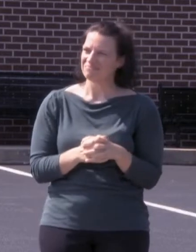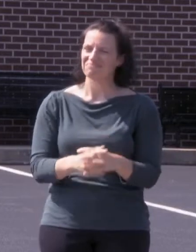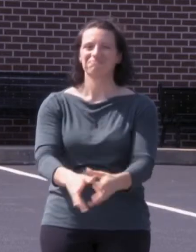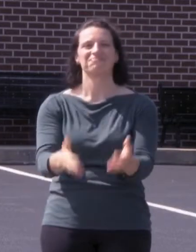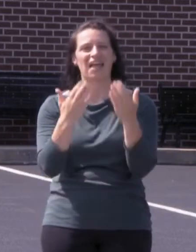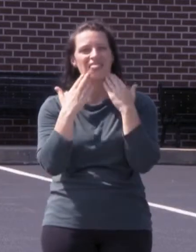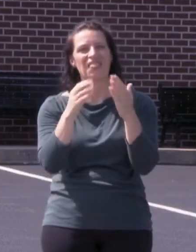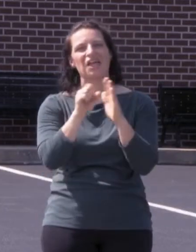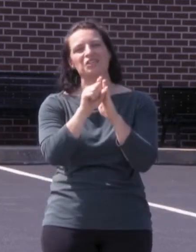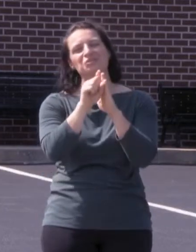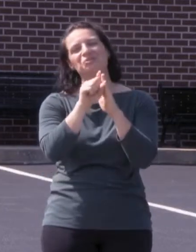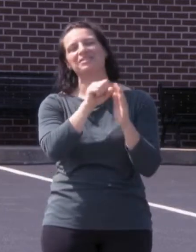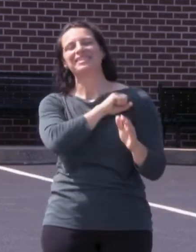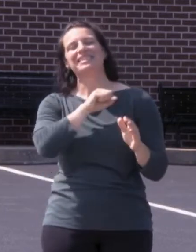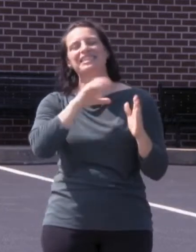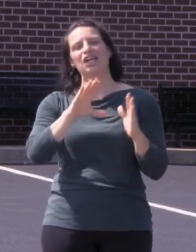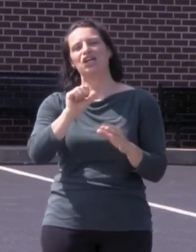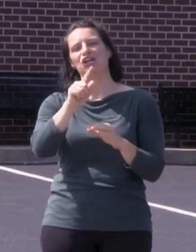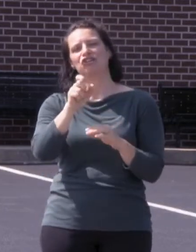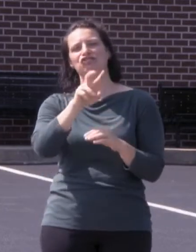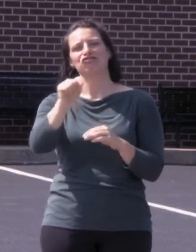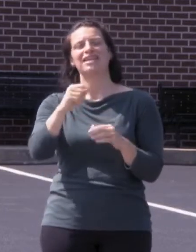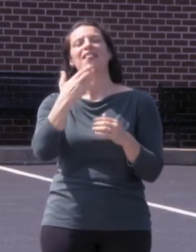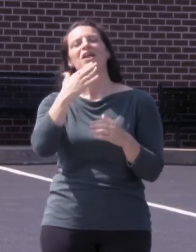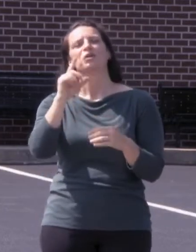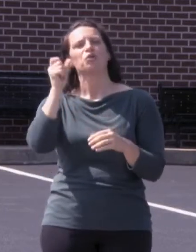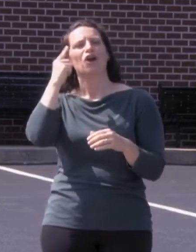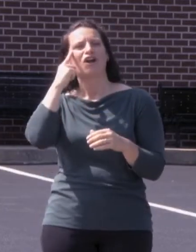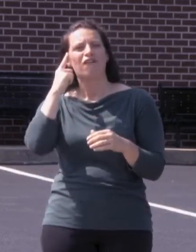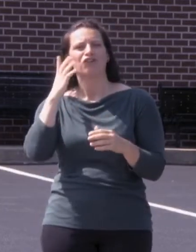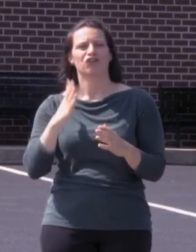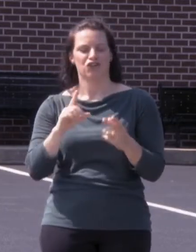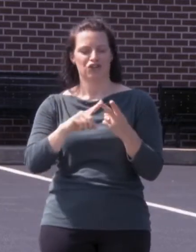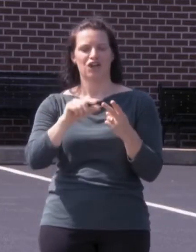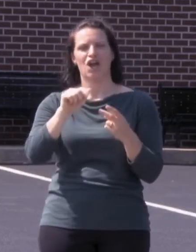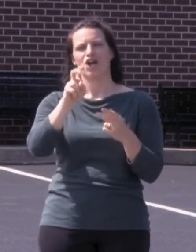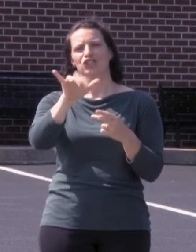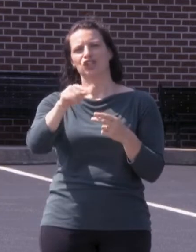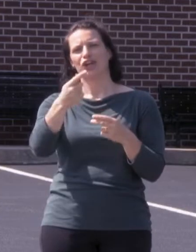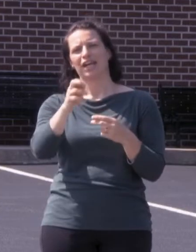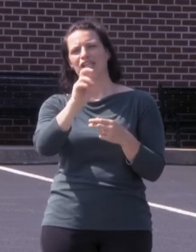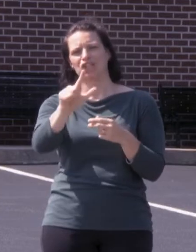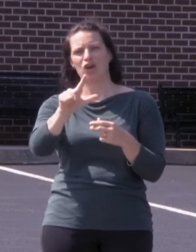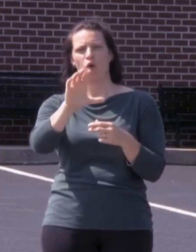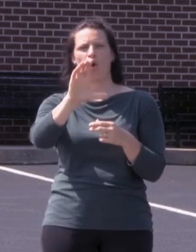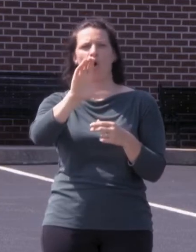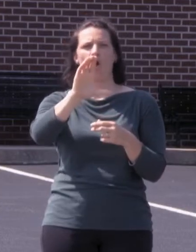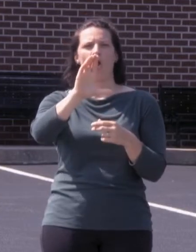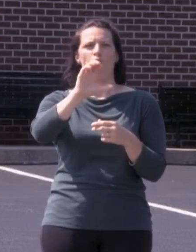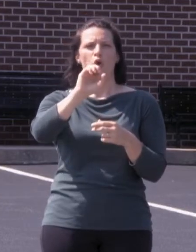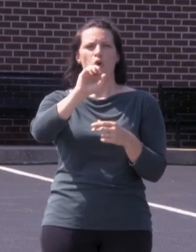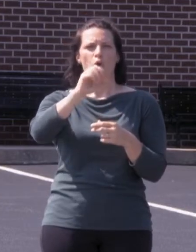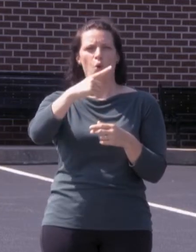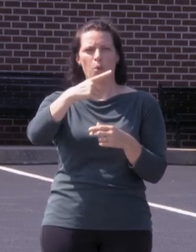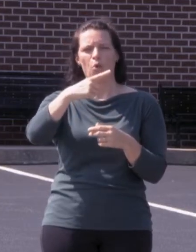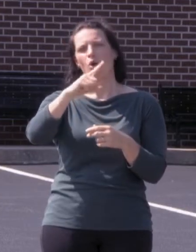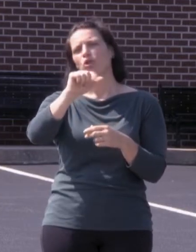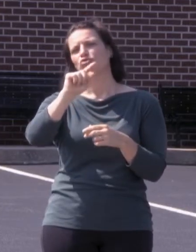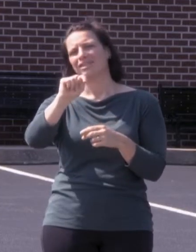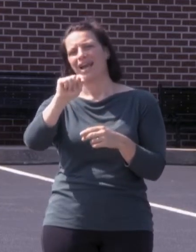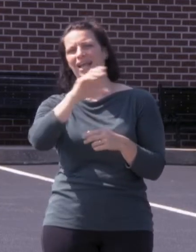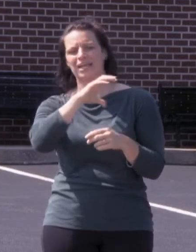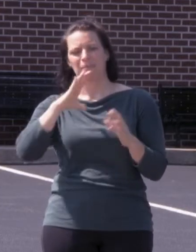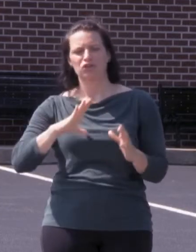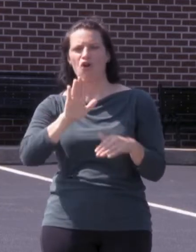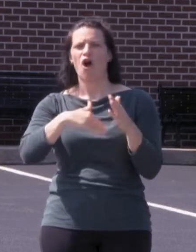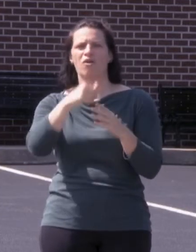Thank you, Senator Street, and thank you to our governor, attorney general, the corporal, lieutenant, commissioner, and all of our men